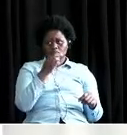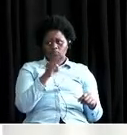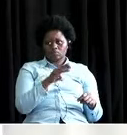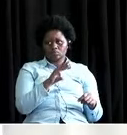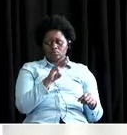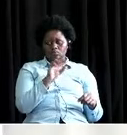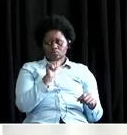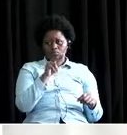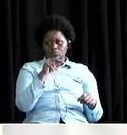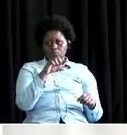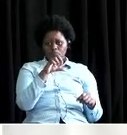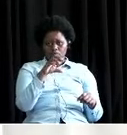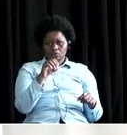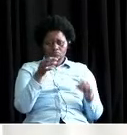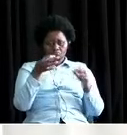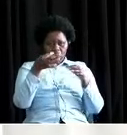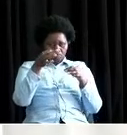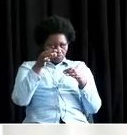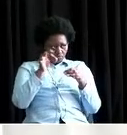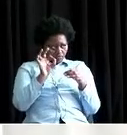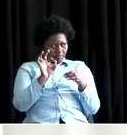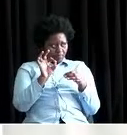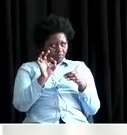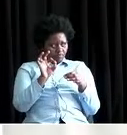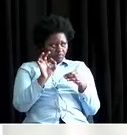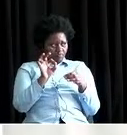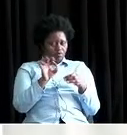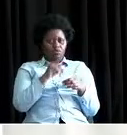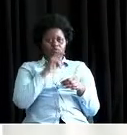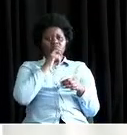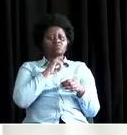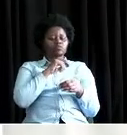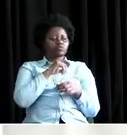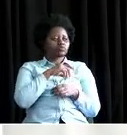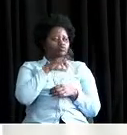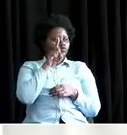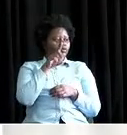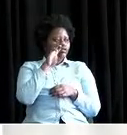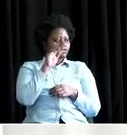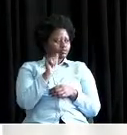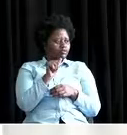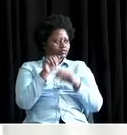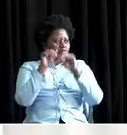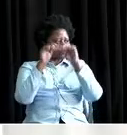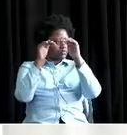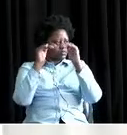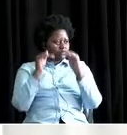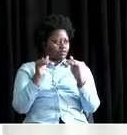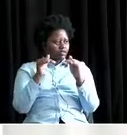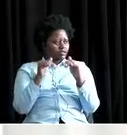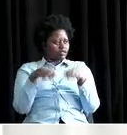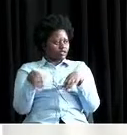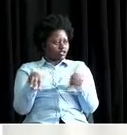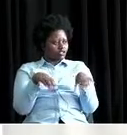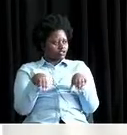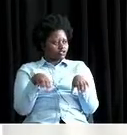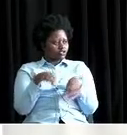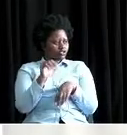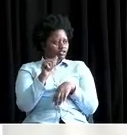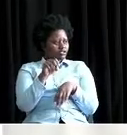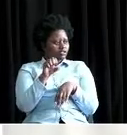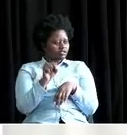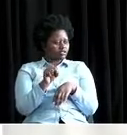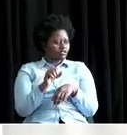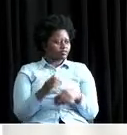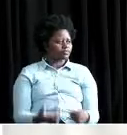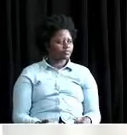i-procedure corrects yabantu abamnyama uyuzwa i-DA under i-Action SA. I'm sorry to